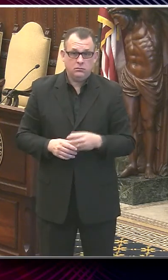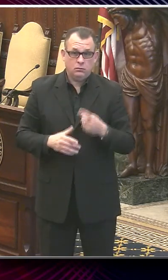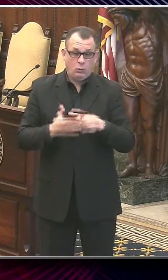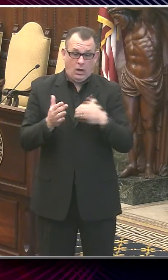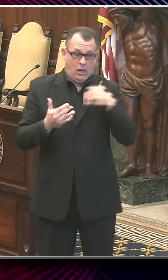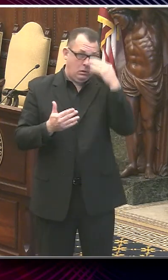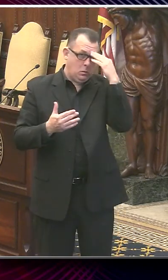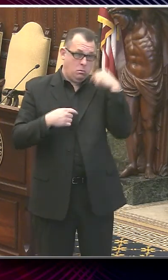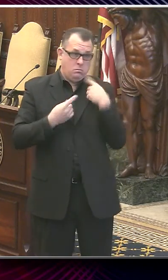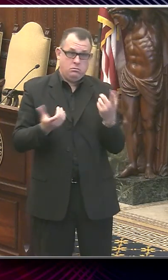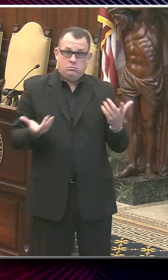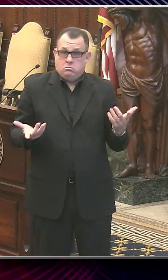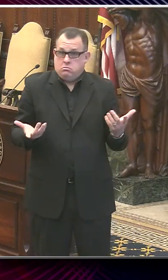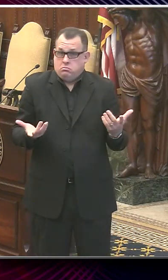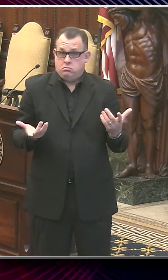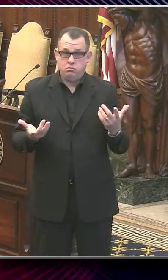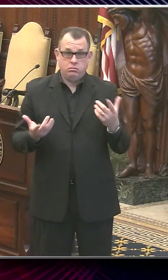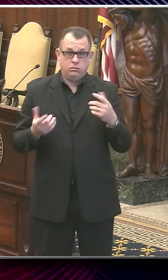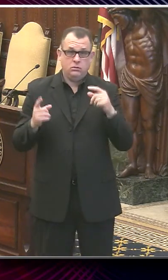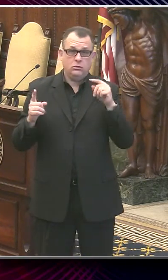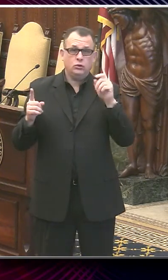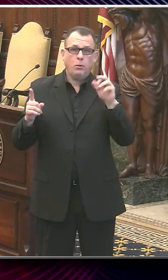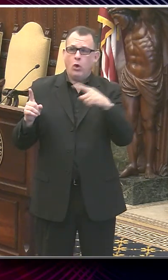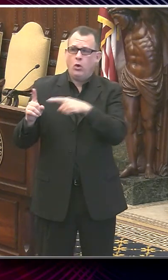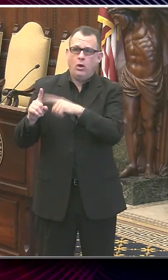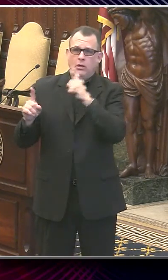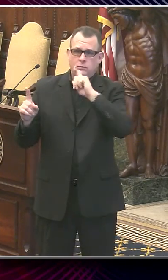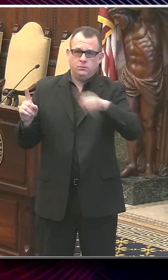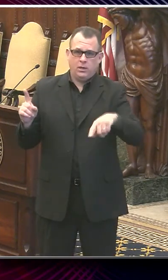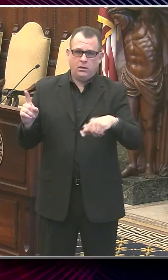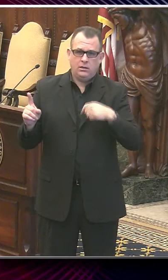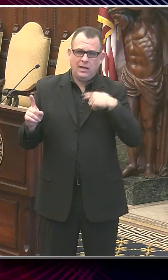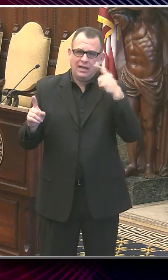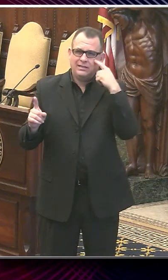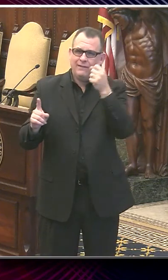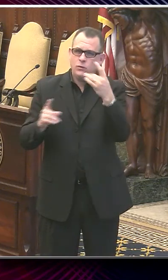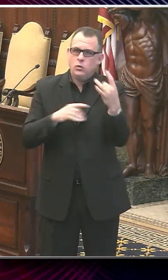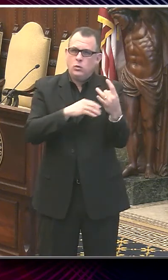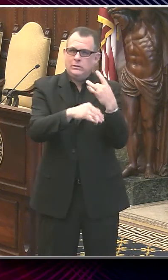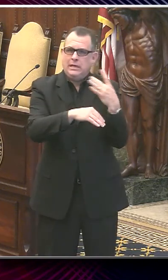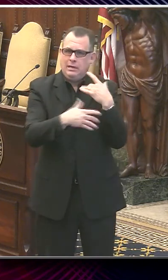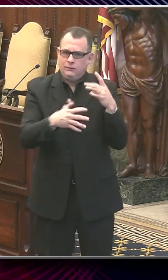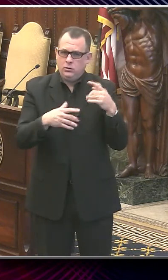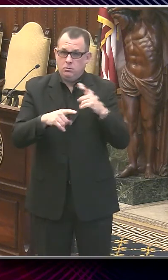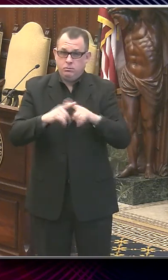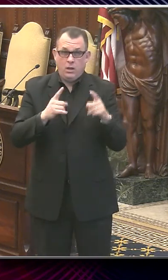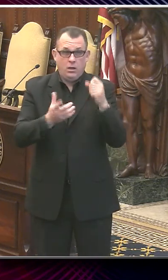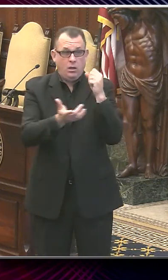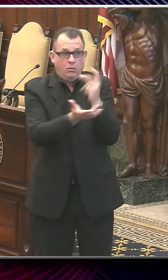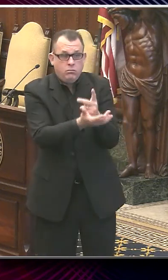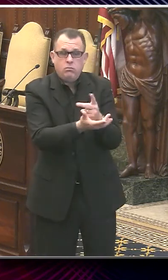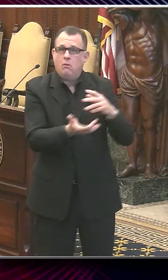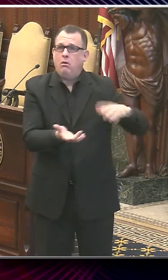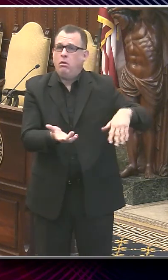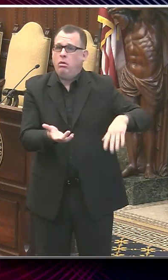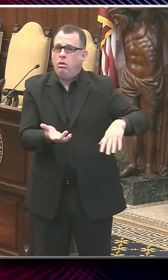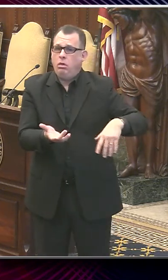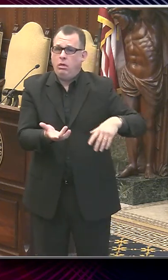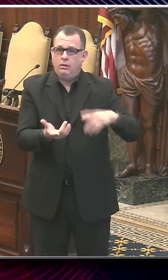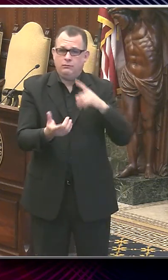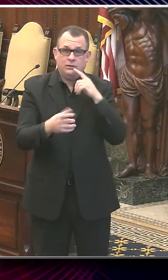have, although I do know, I believe we have a couple that's in the review process now. Okay, any timeline on